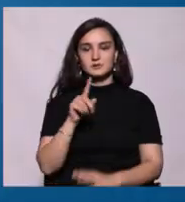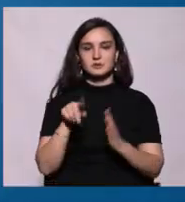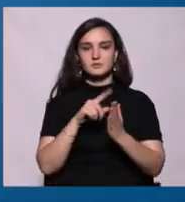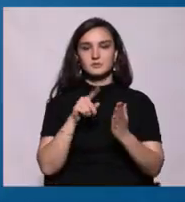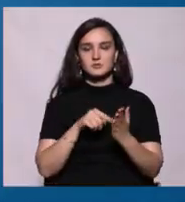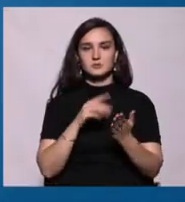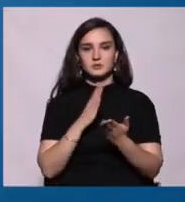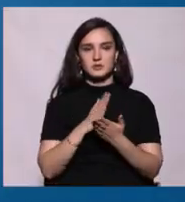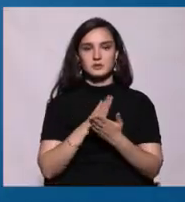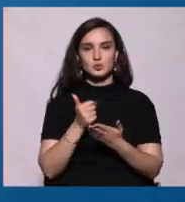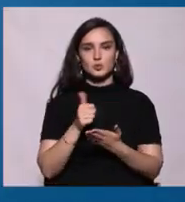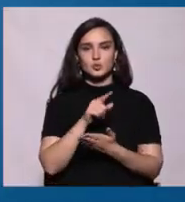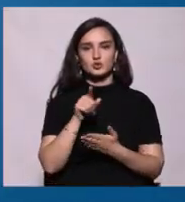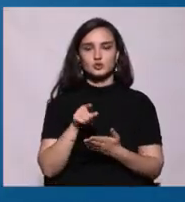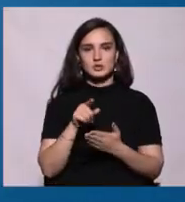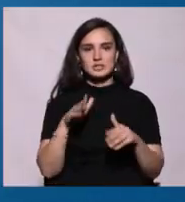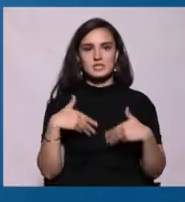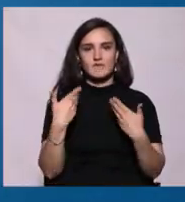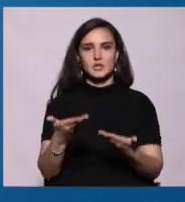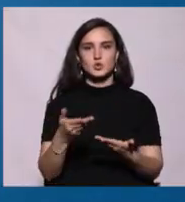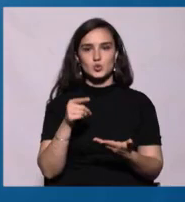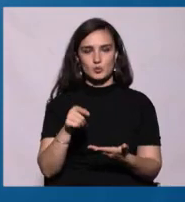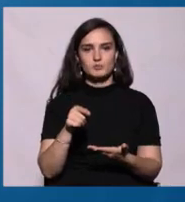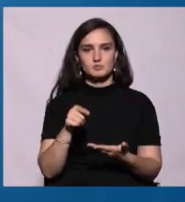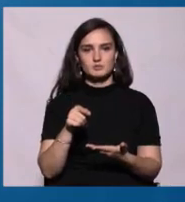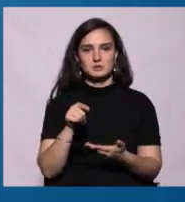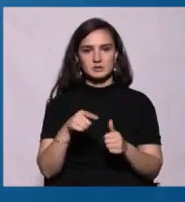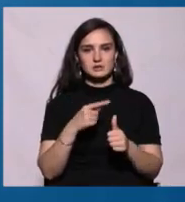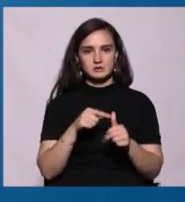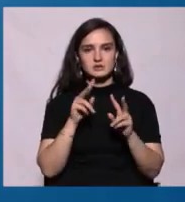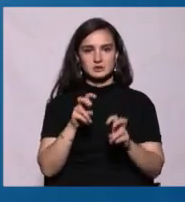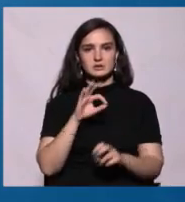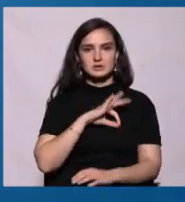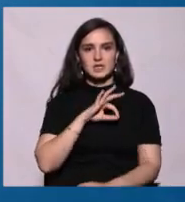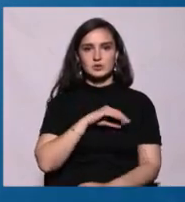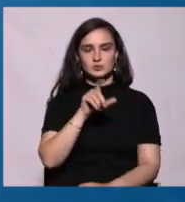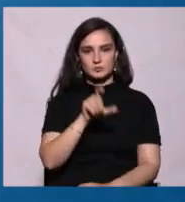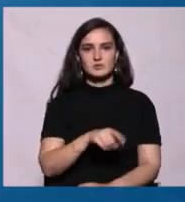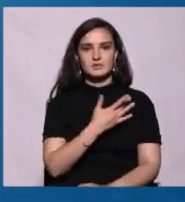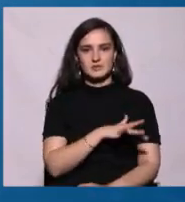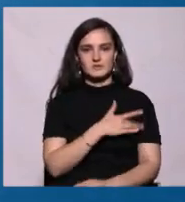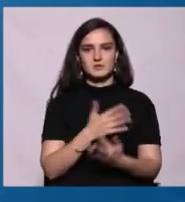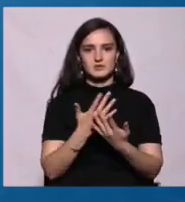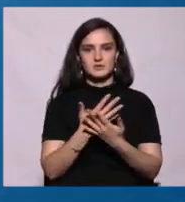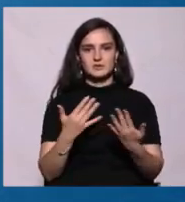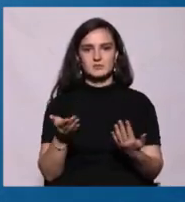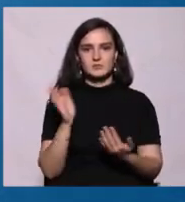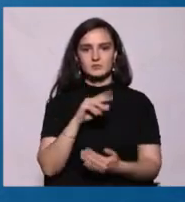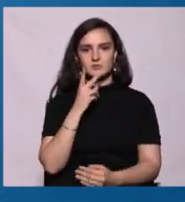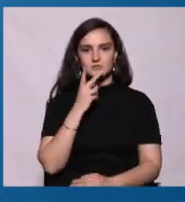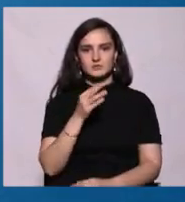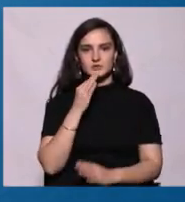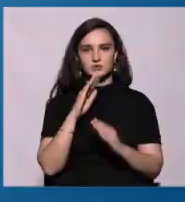has to do with how you serve the customer, which means It is a customer service. customer service. Let's look at